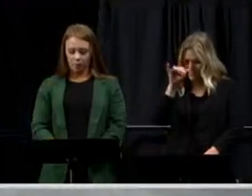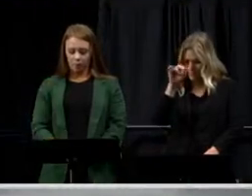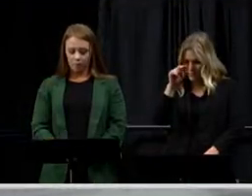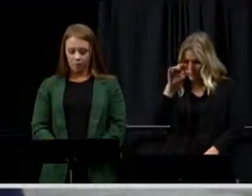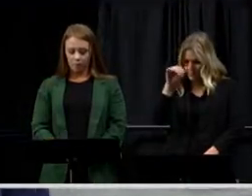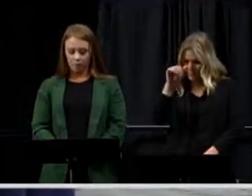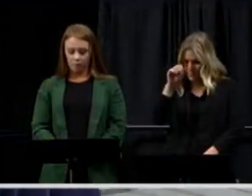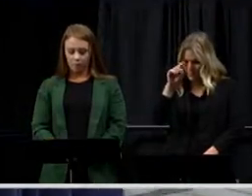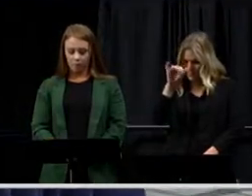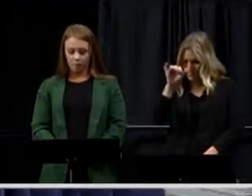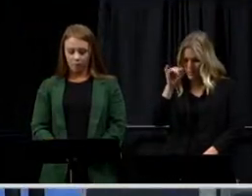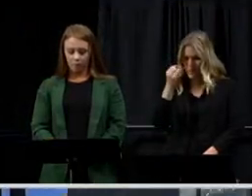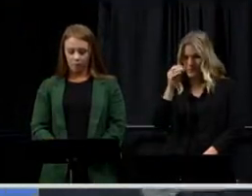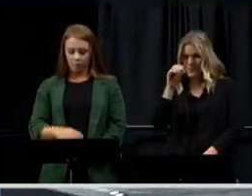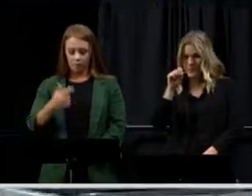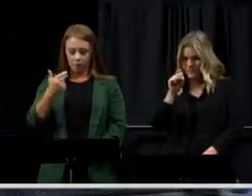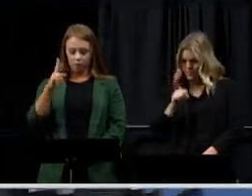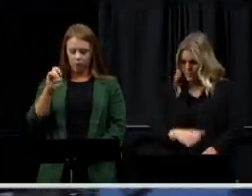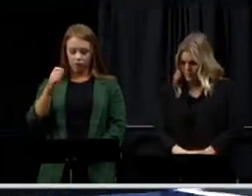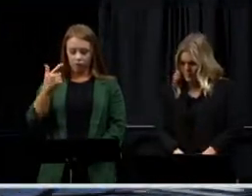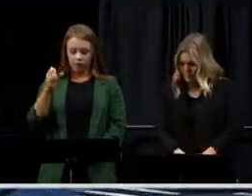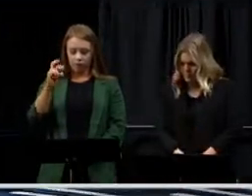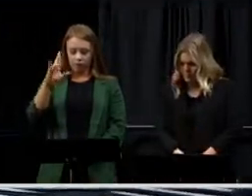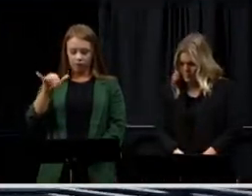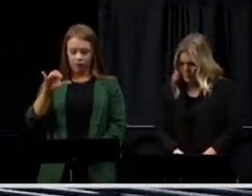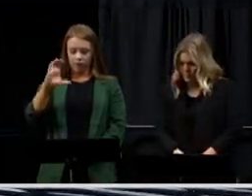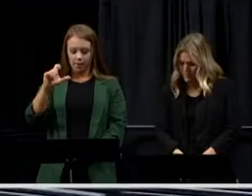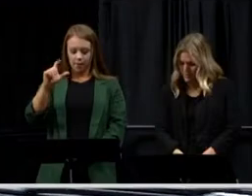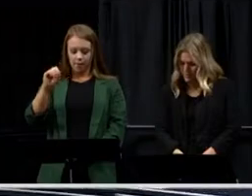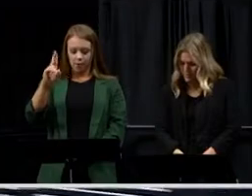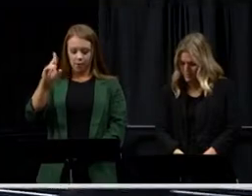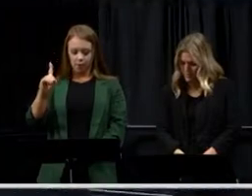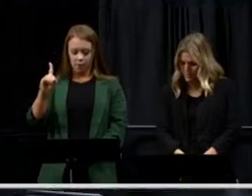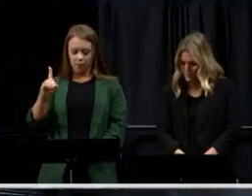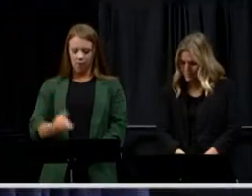Castellanos. Gregory Eugene Cloud.